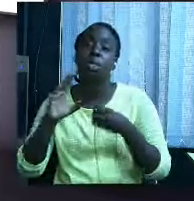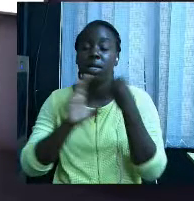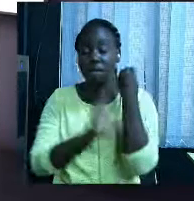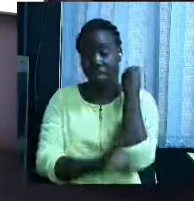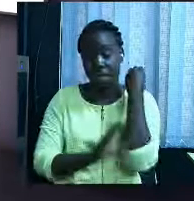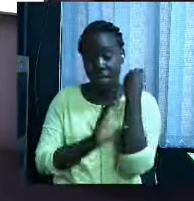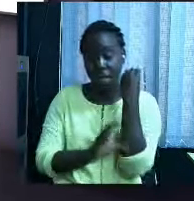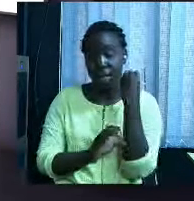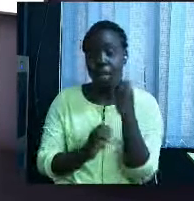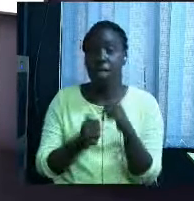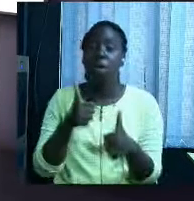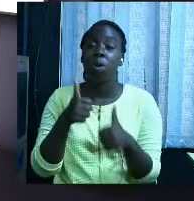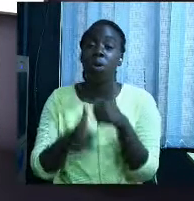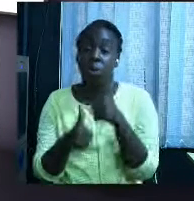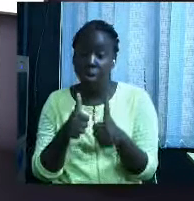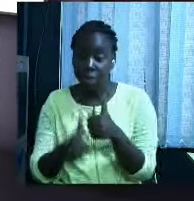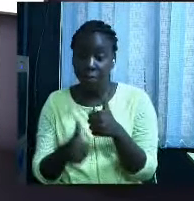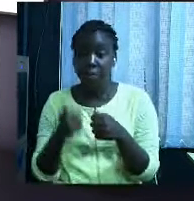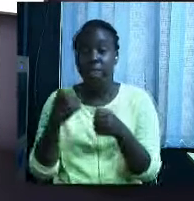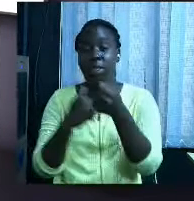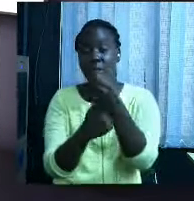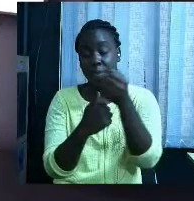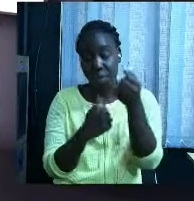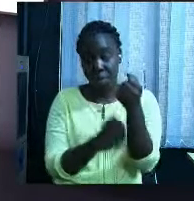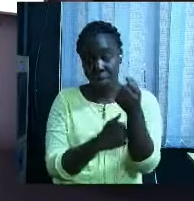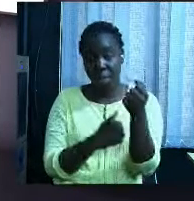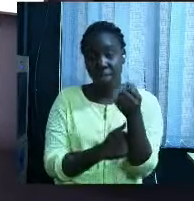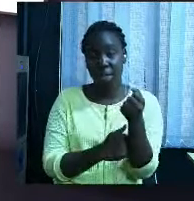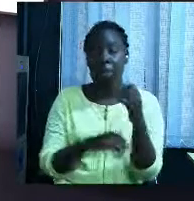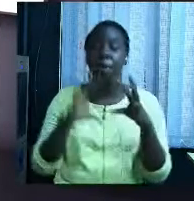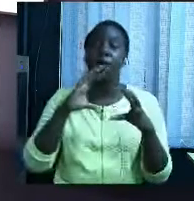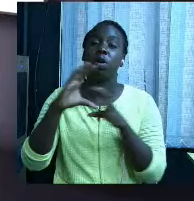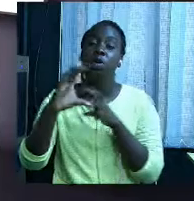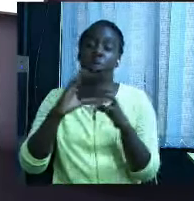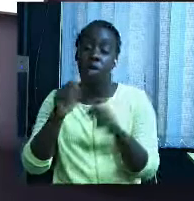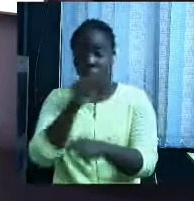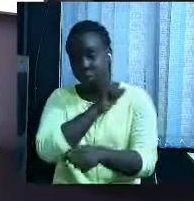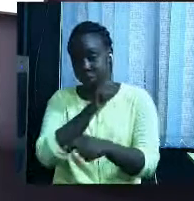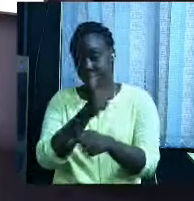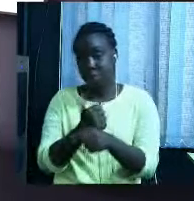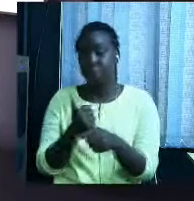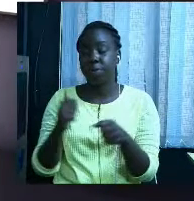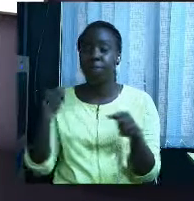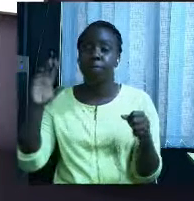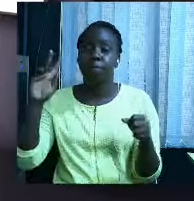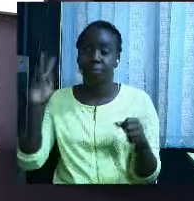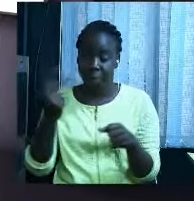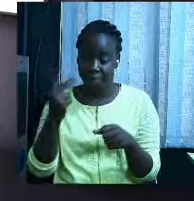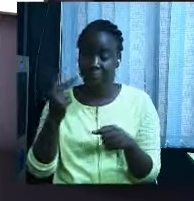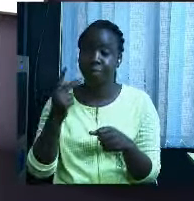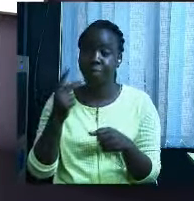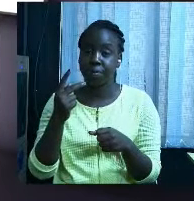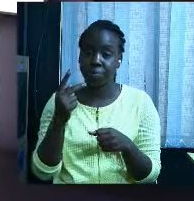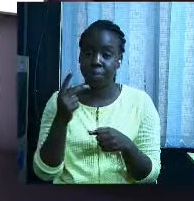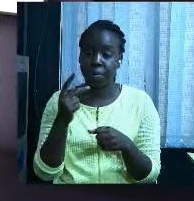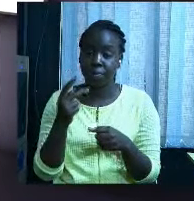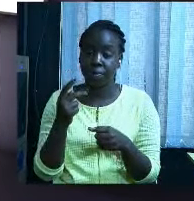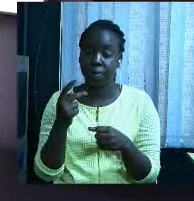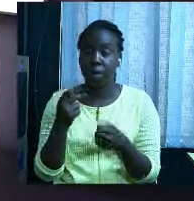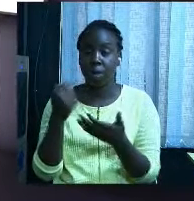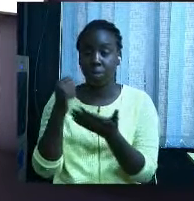been supported by the Communications Authority of Kenya to ensure that they can interact with ICTs. Thank